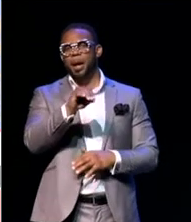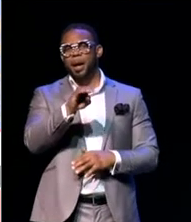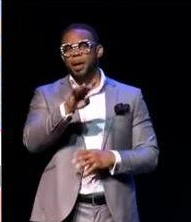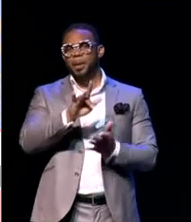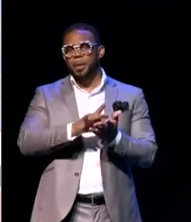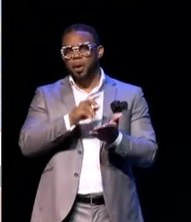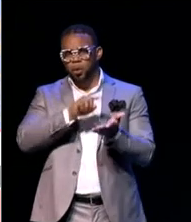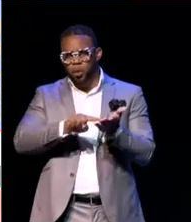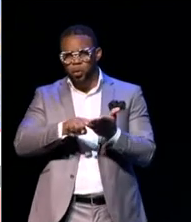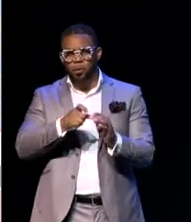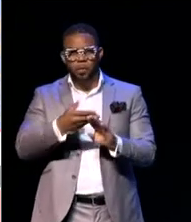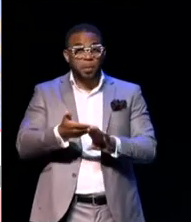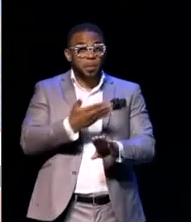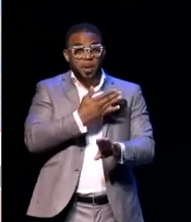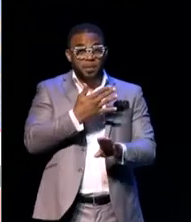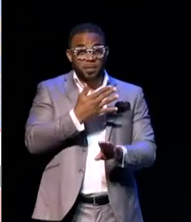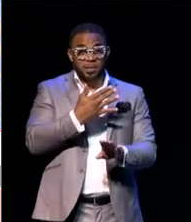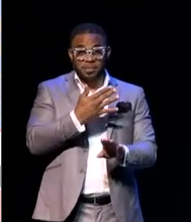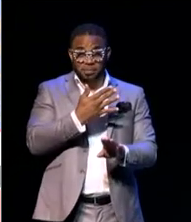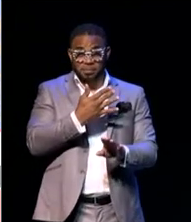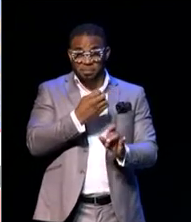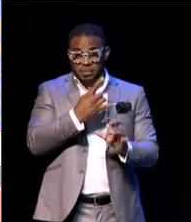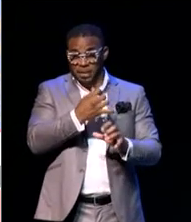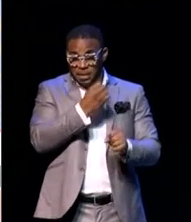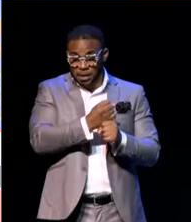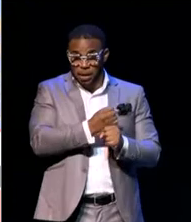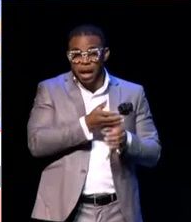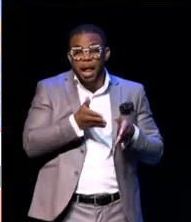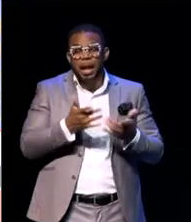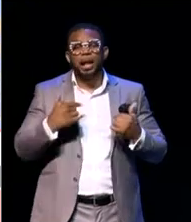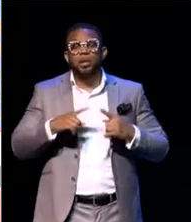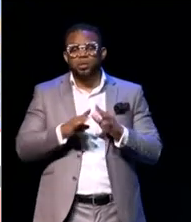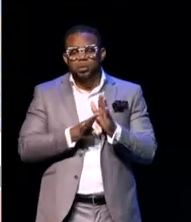research for the previous decades has allowed